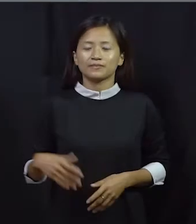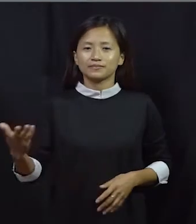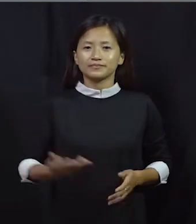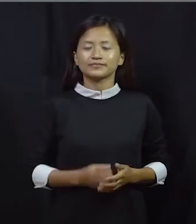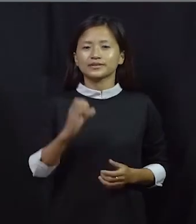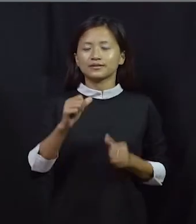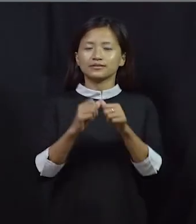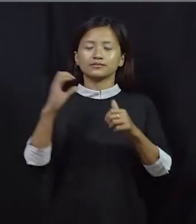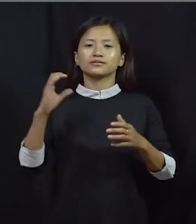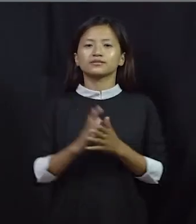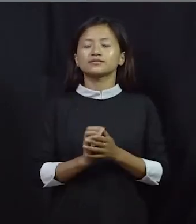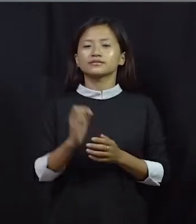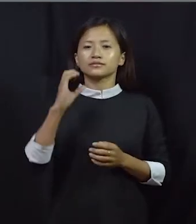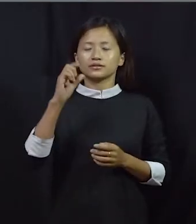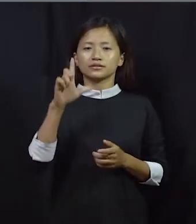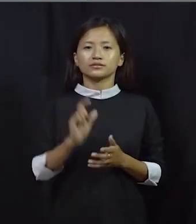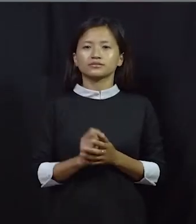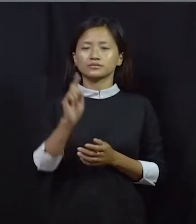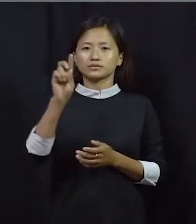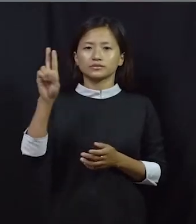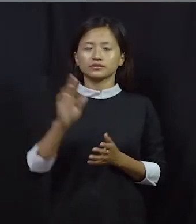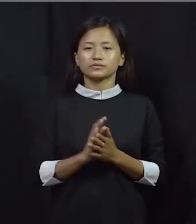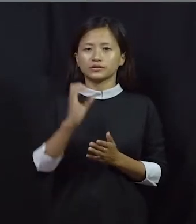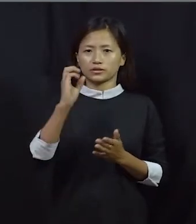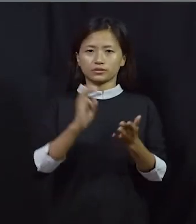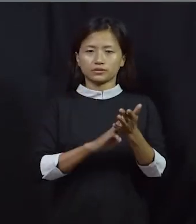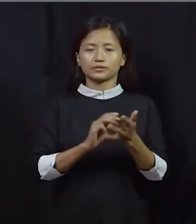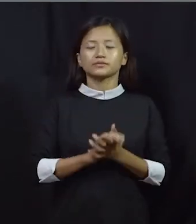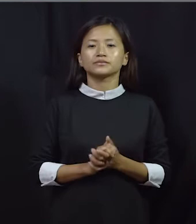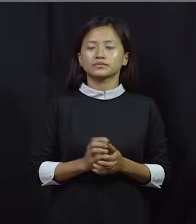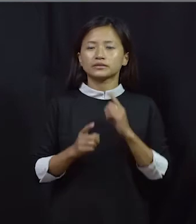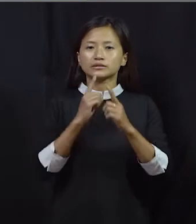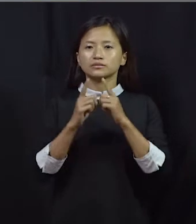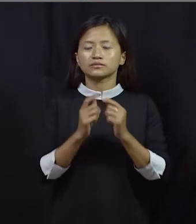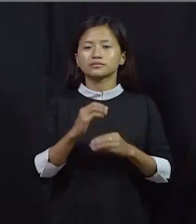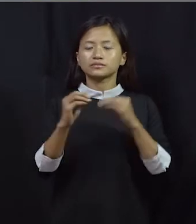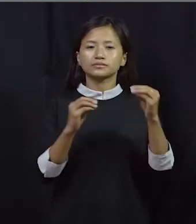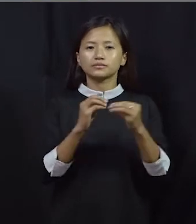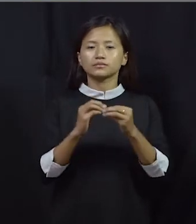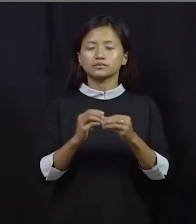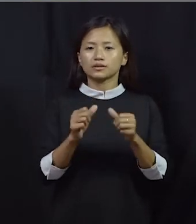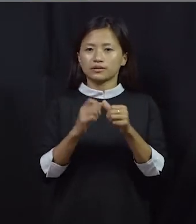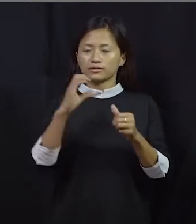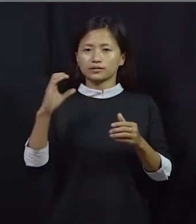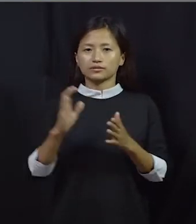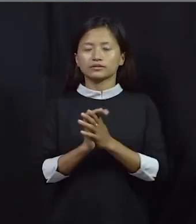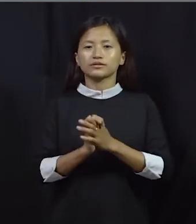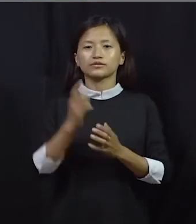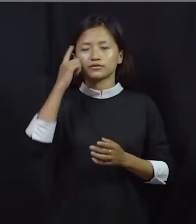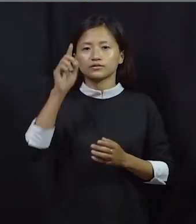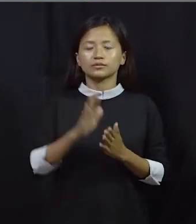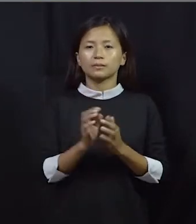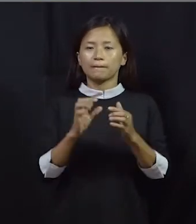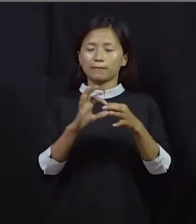Welcome to accountancy class for class 12, commerce. Today we will be discussing about accountancy for